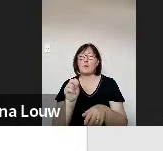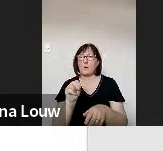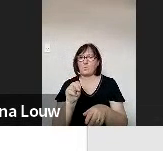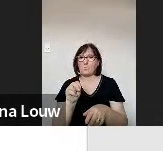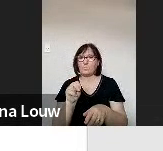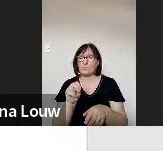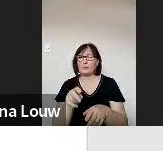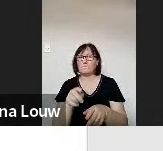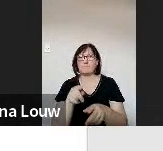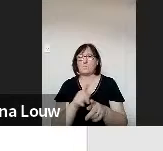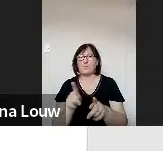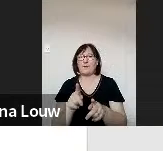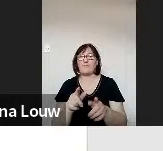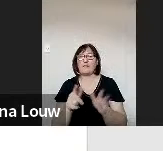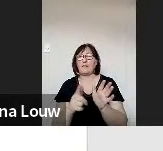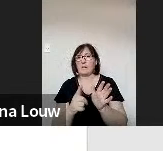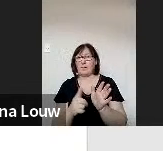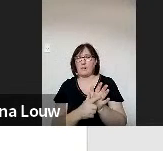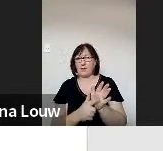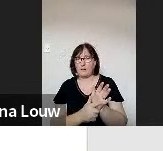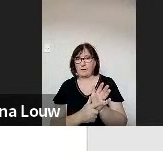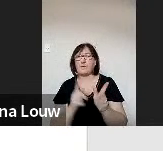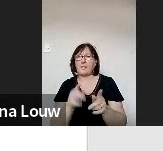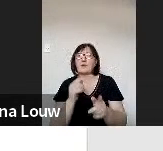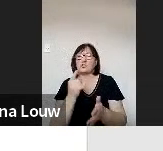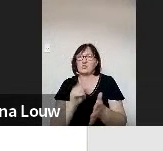to clarify the scope of